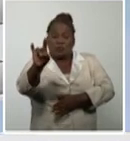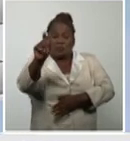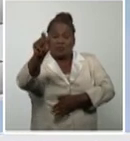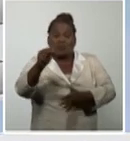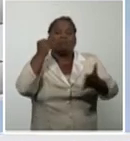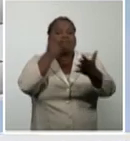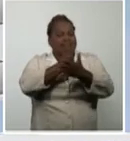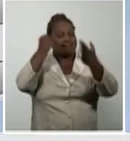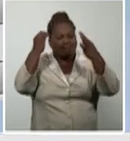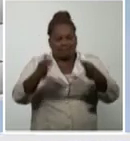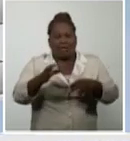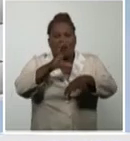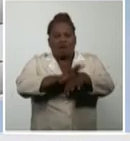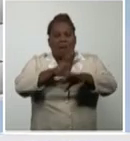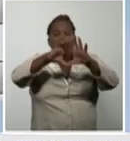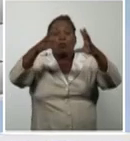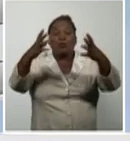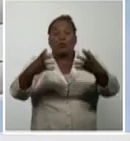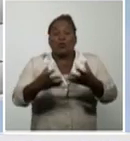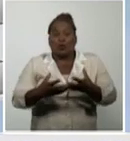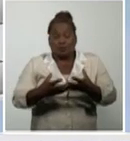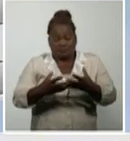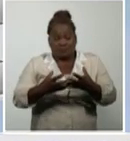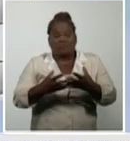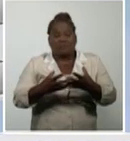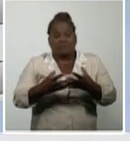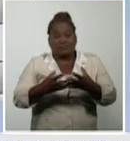5,067,579, and unfortunately,